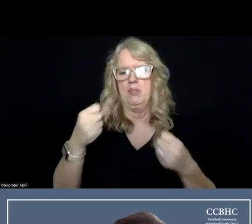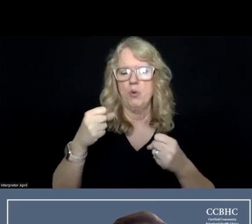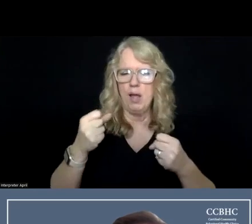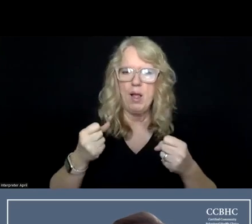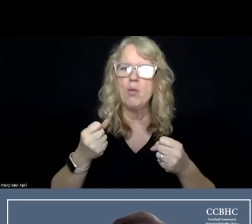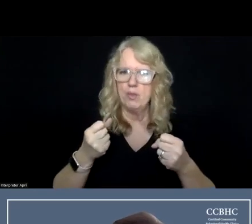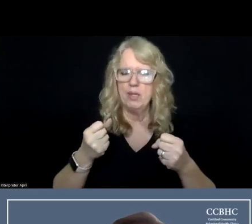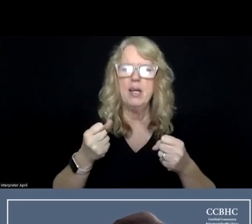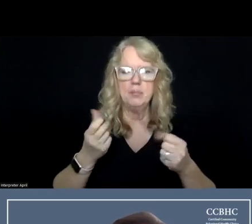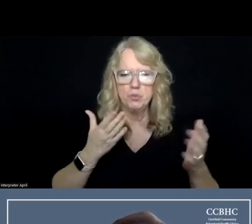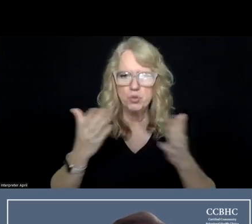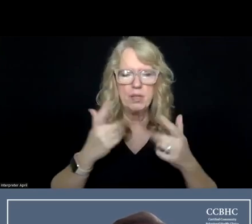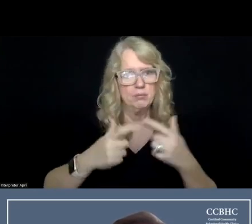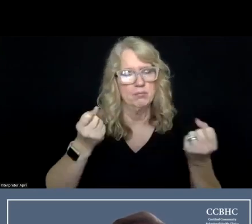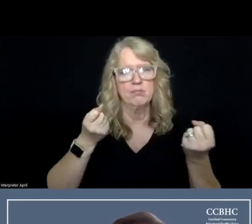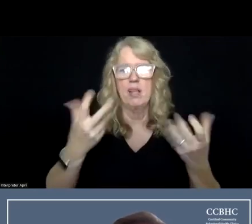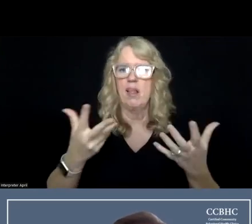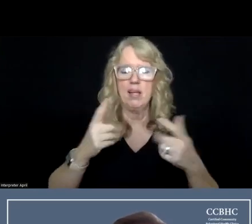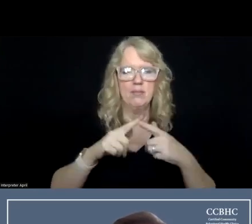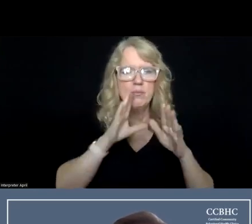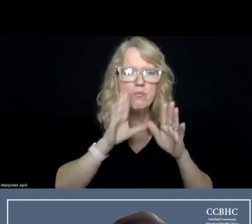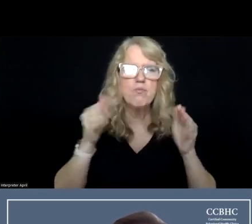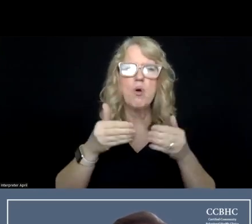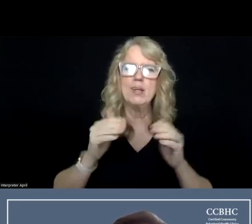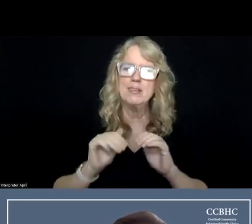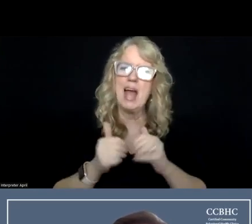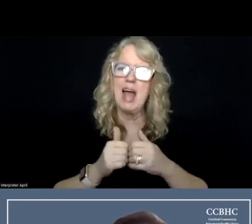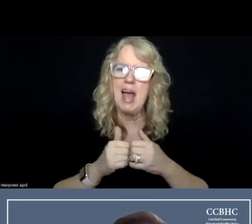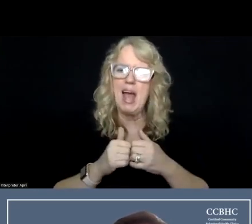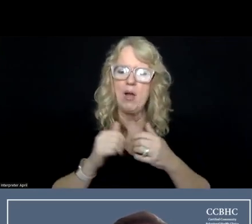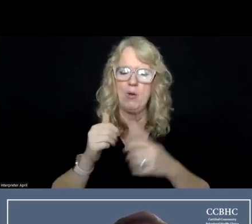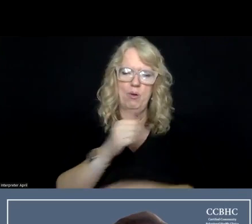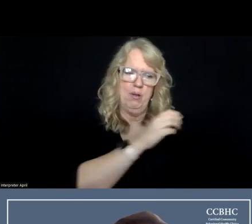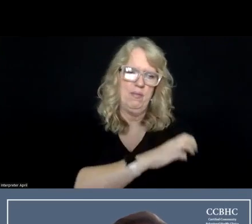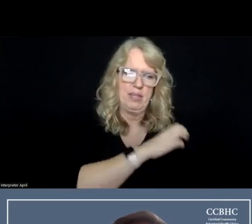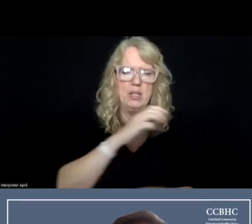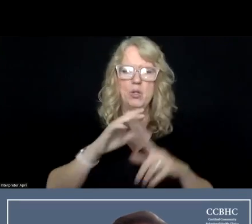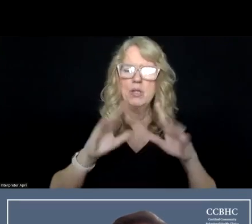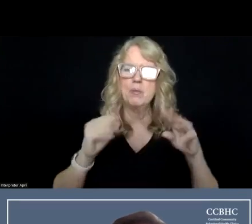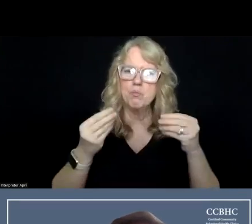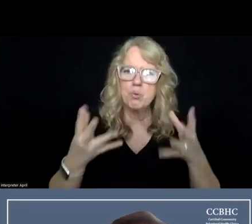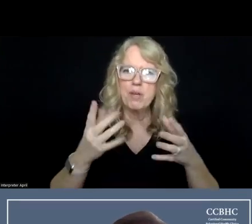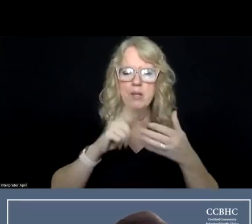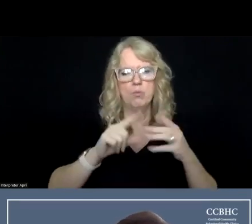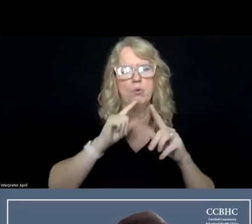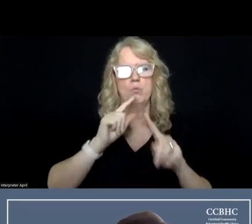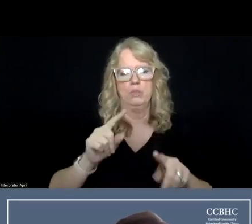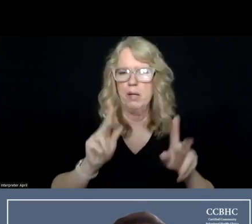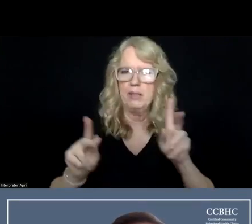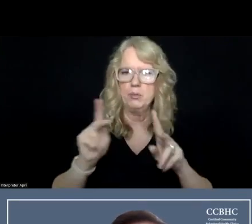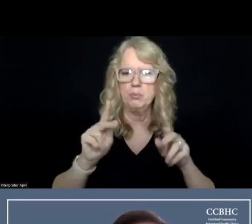services, including a lot of focus on how these clinics or provider organizations respond to people